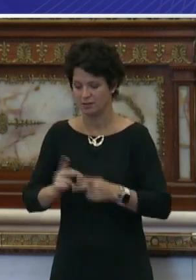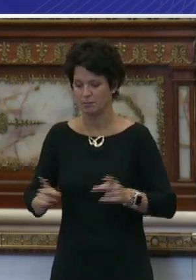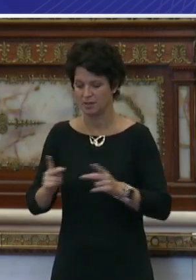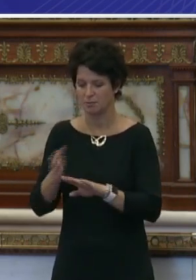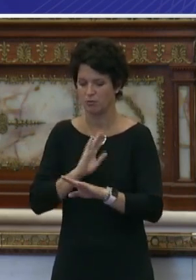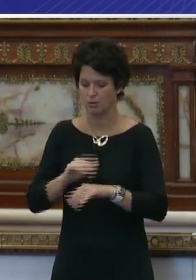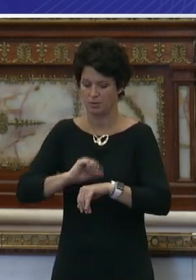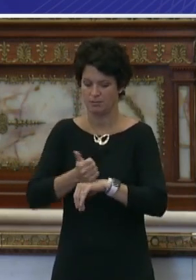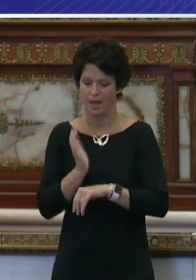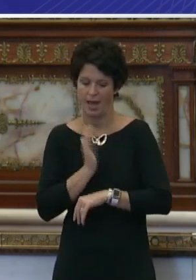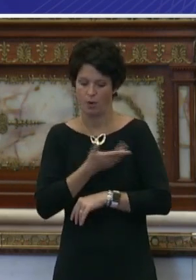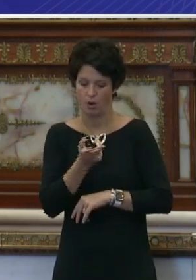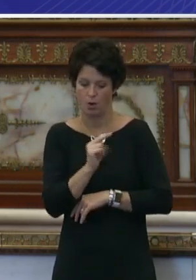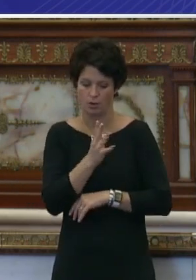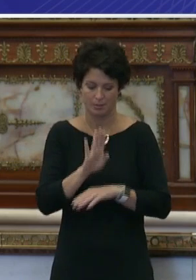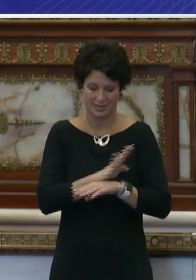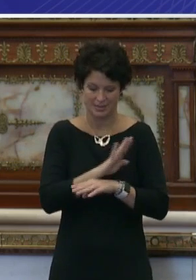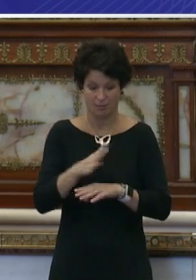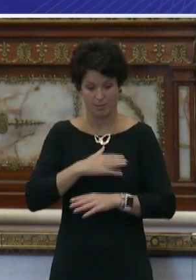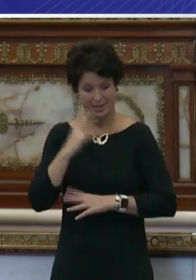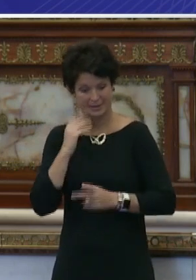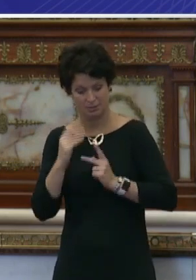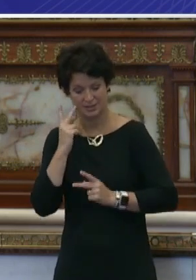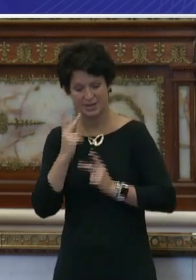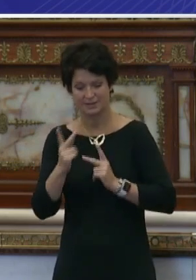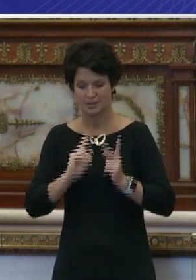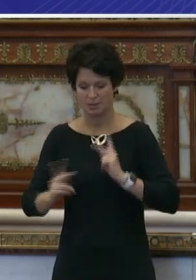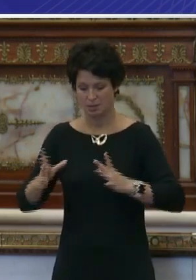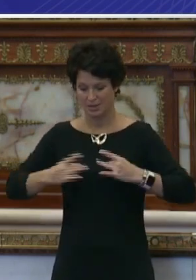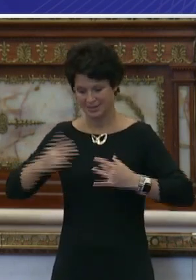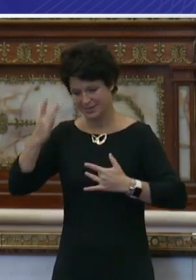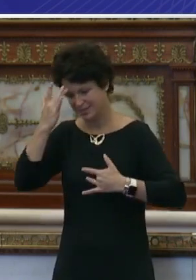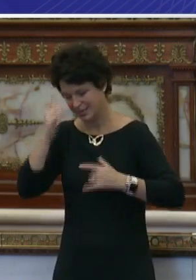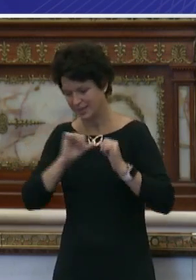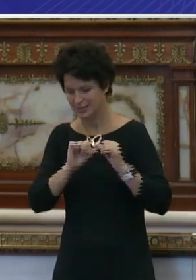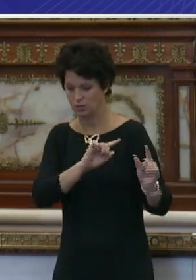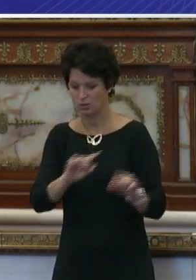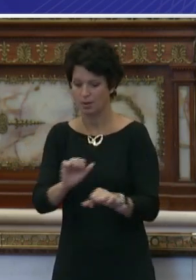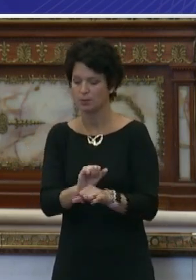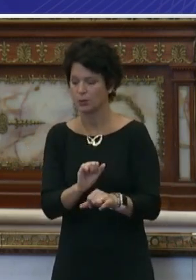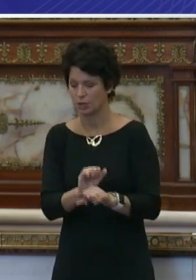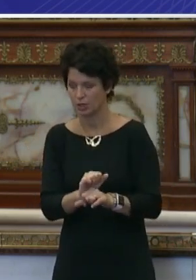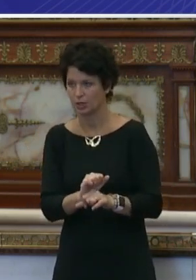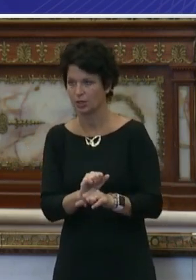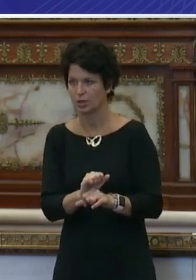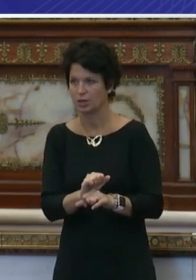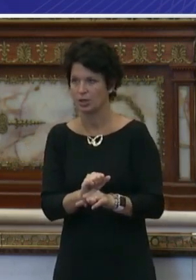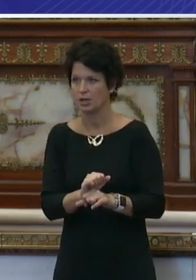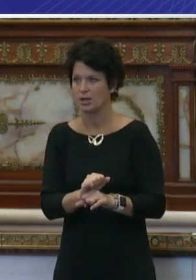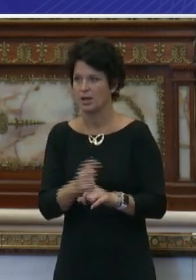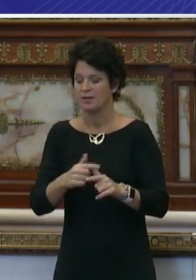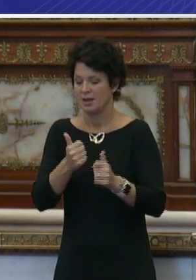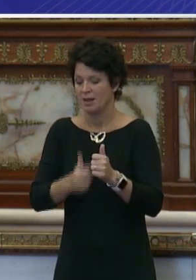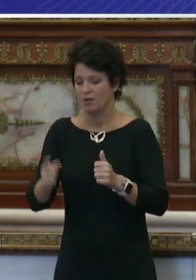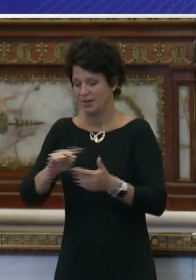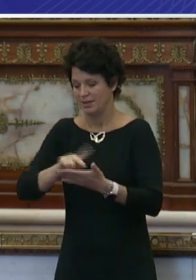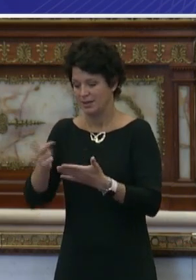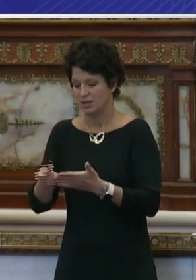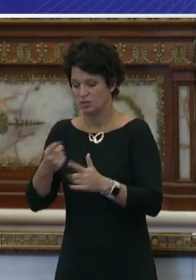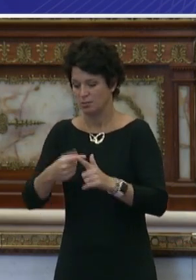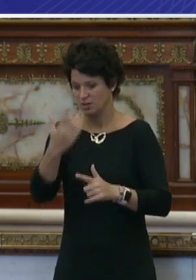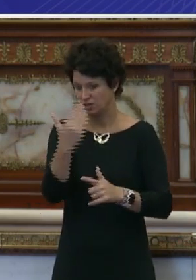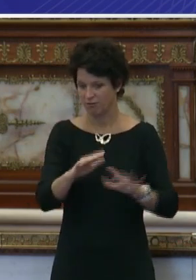our own business. From my experience, I've seen workers contract an illness and continue to come to work. Within a week, everyone in the kitchen, as well as the front